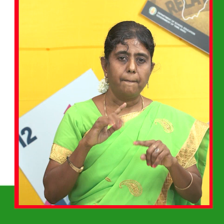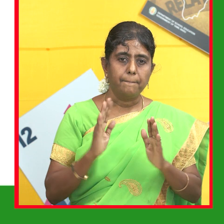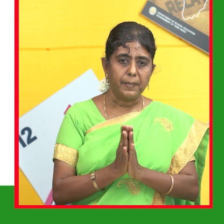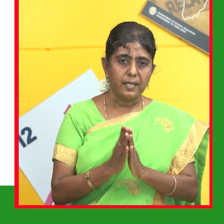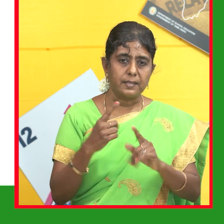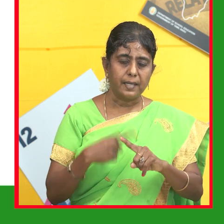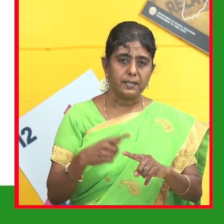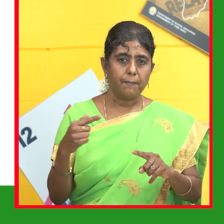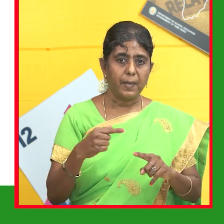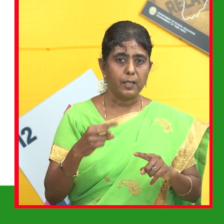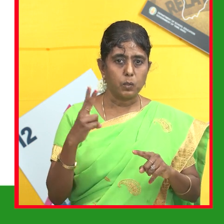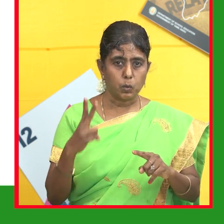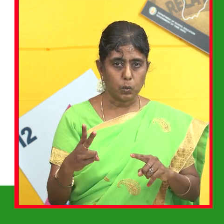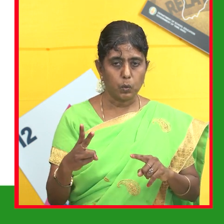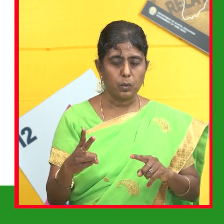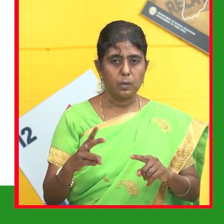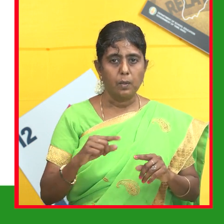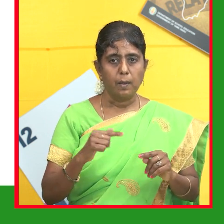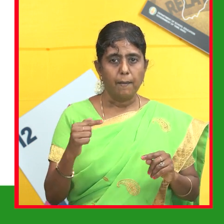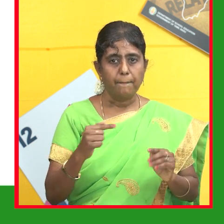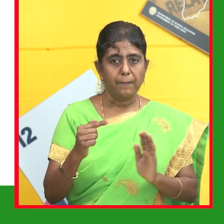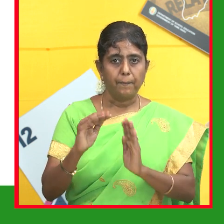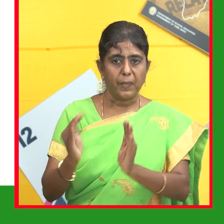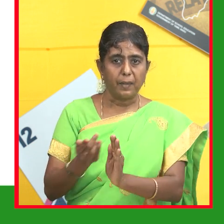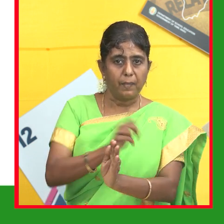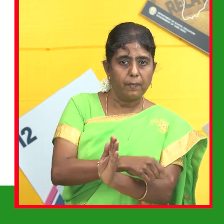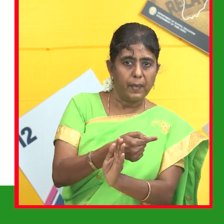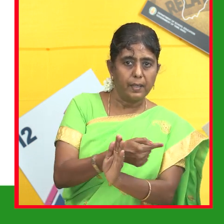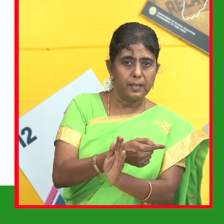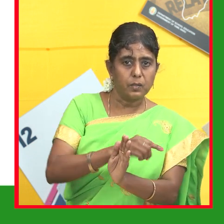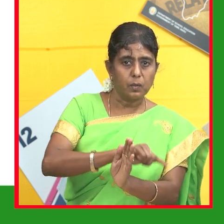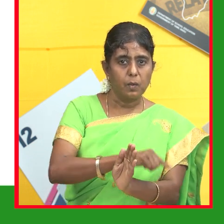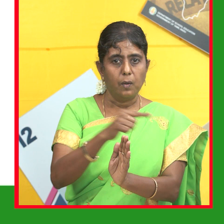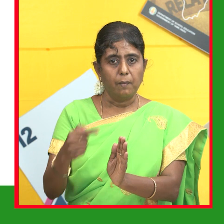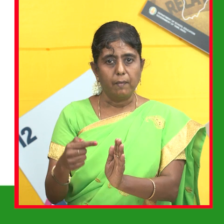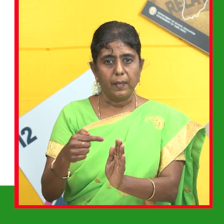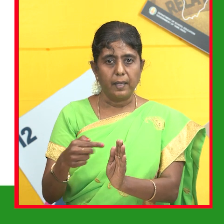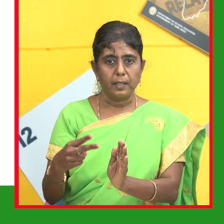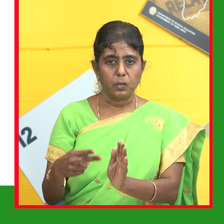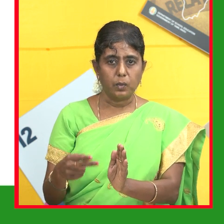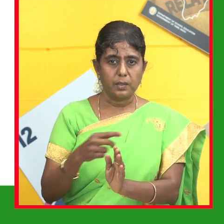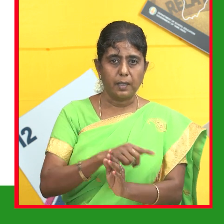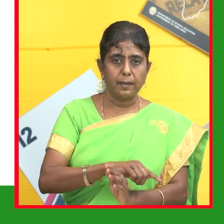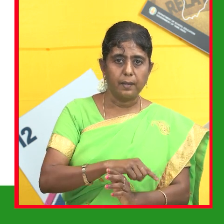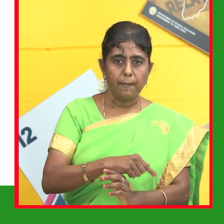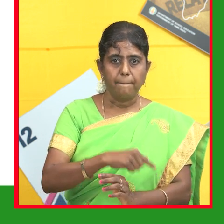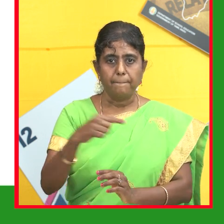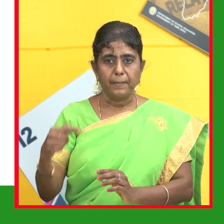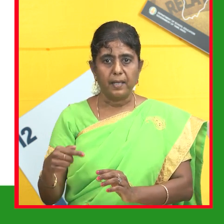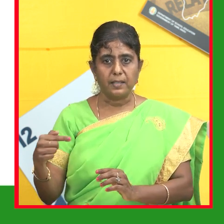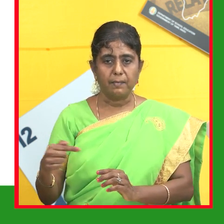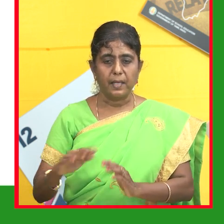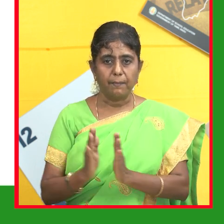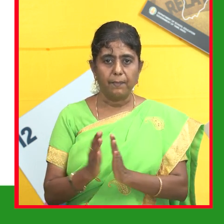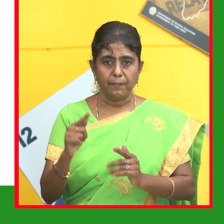2. In the second bracket, before the bracket minus is there, so change all the signs. That was done there. Then you can cancel 2x squared with the